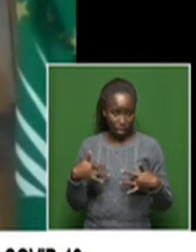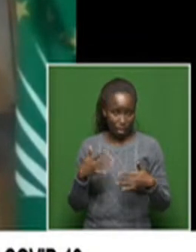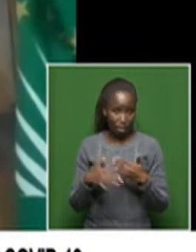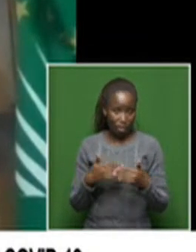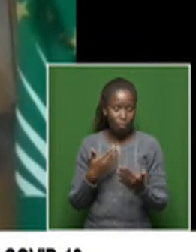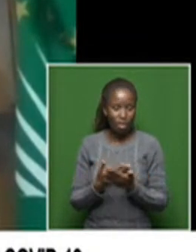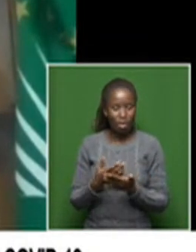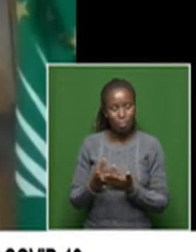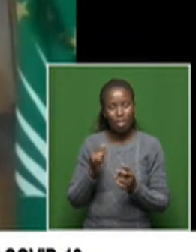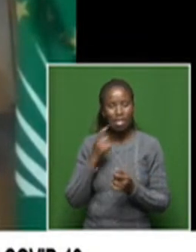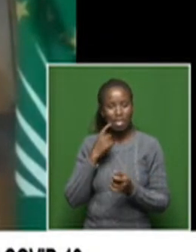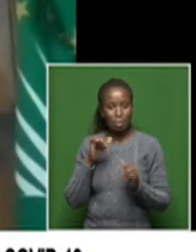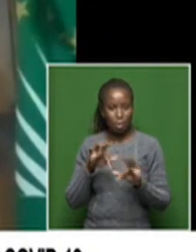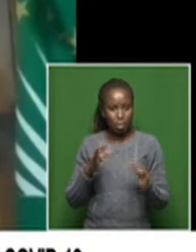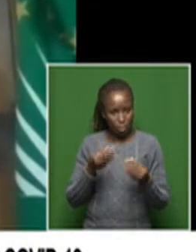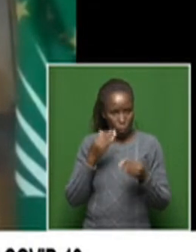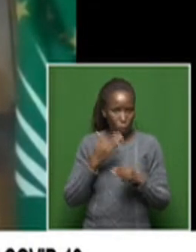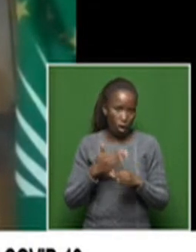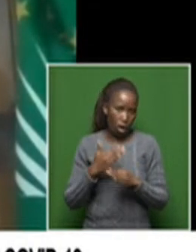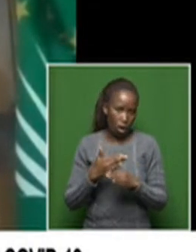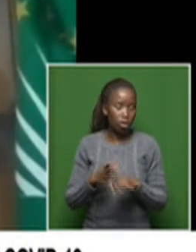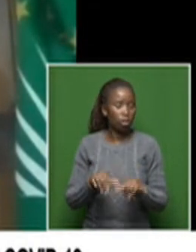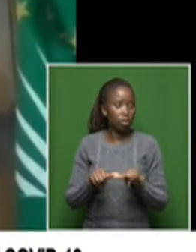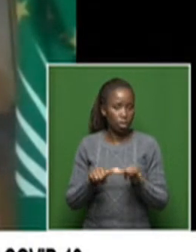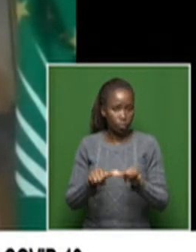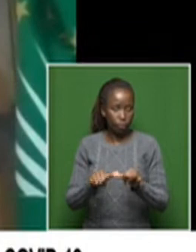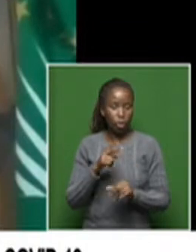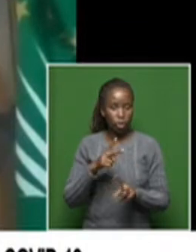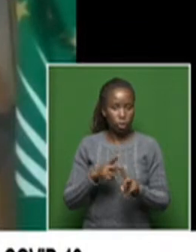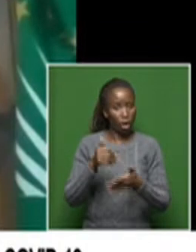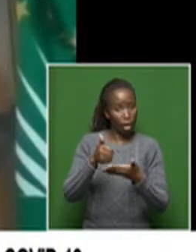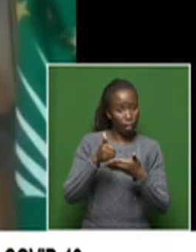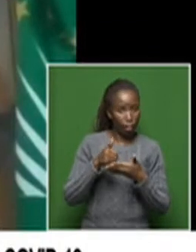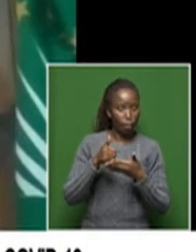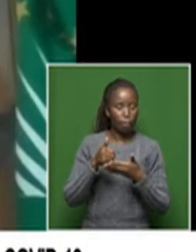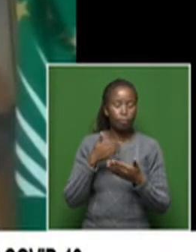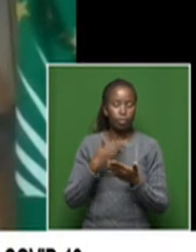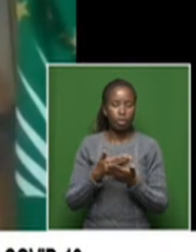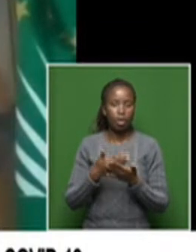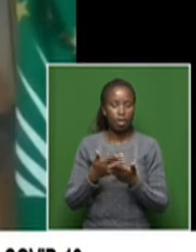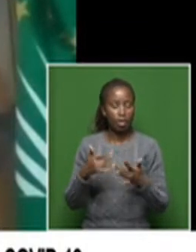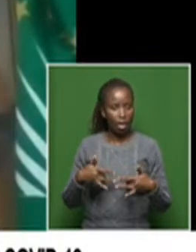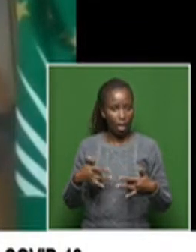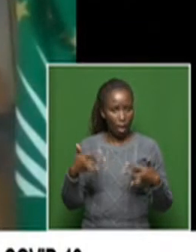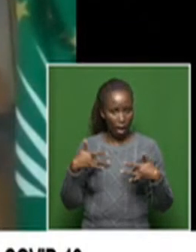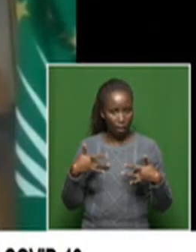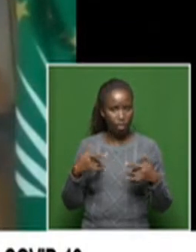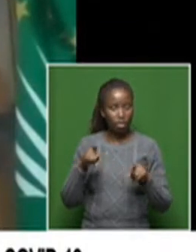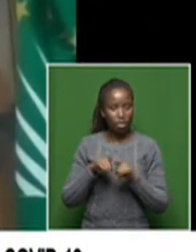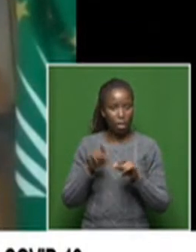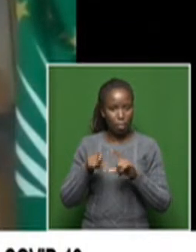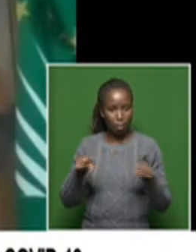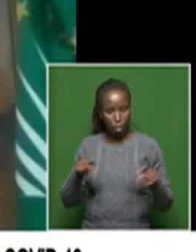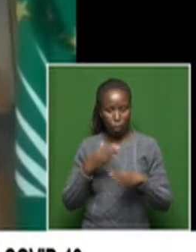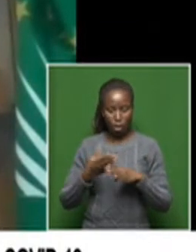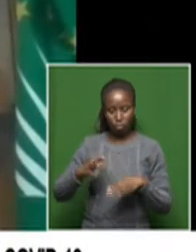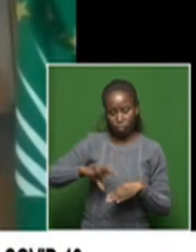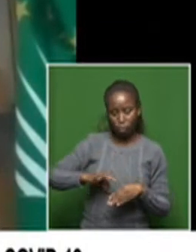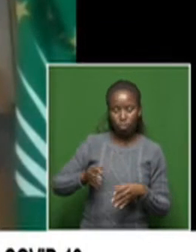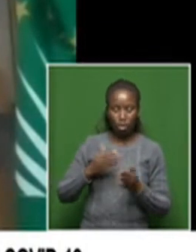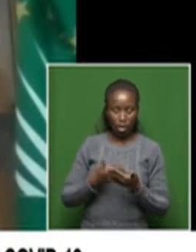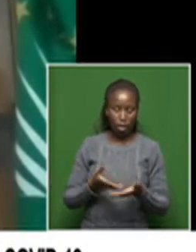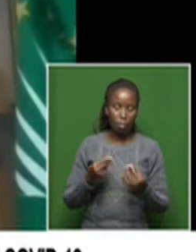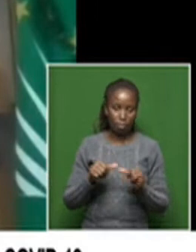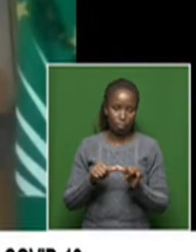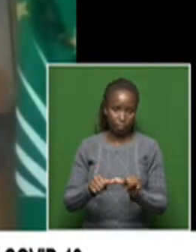work properly and assist us in terms of saving lives and livelihoods. One of the pilots that we had to do during this